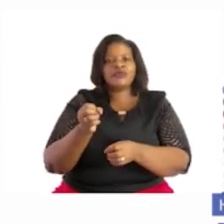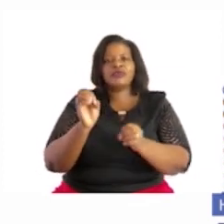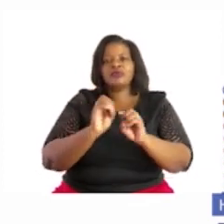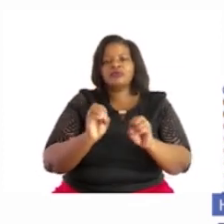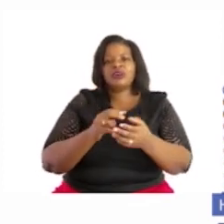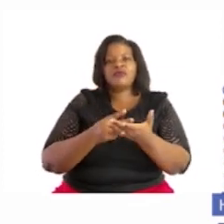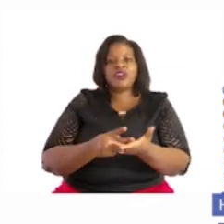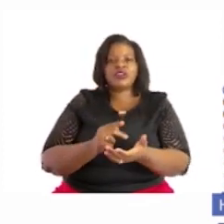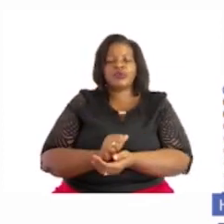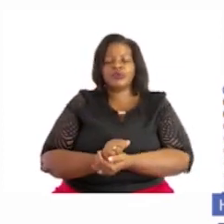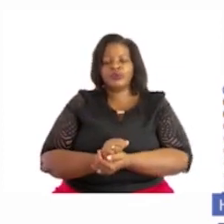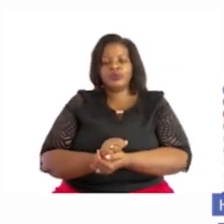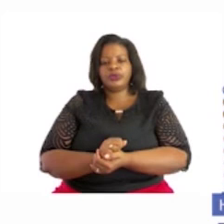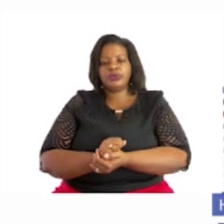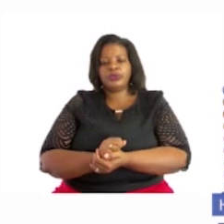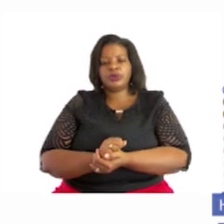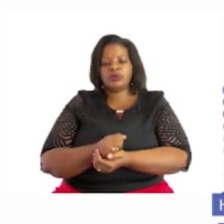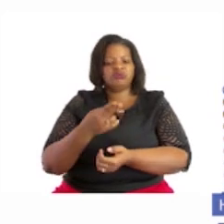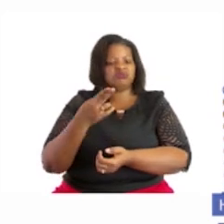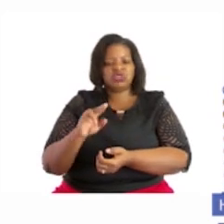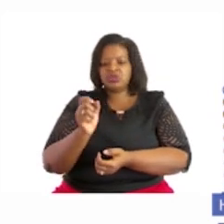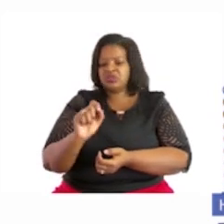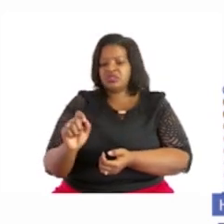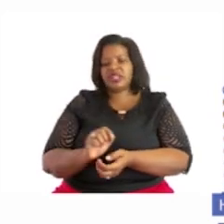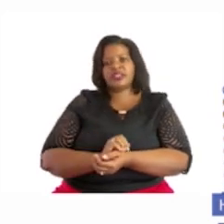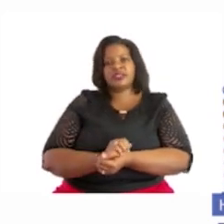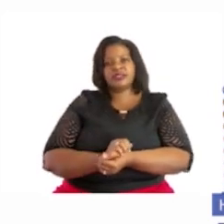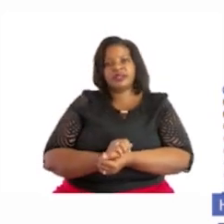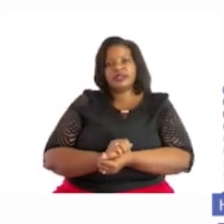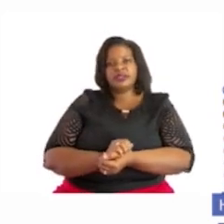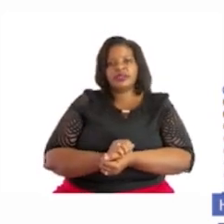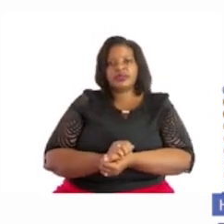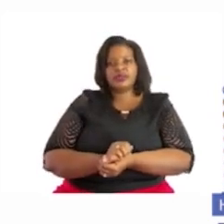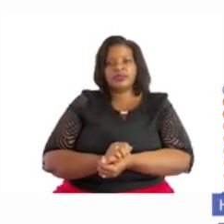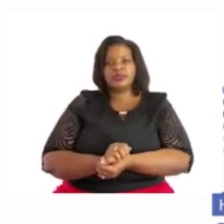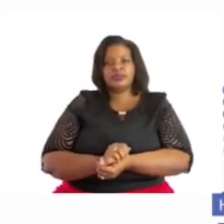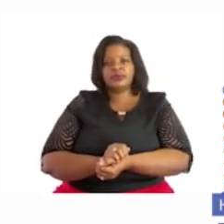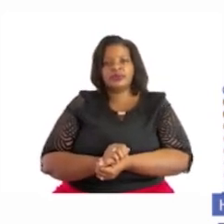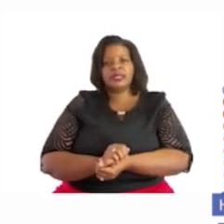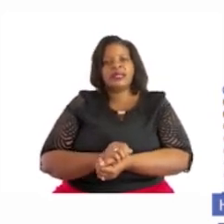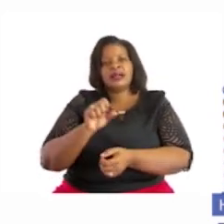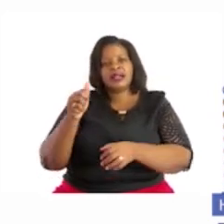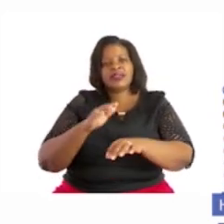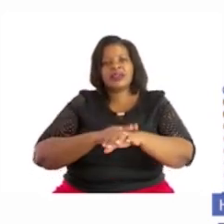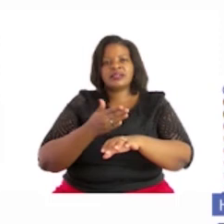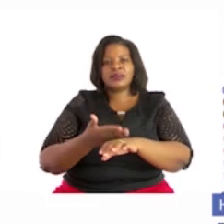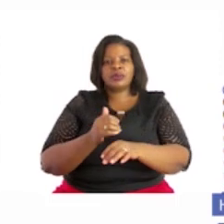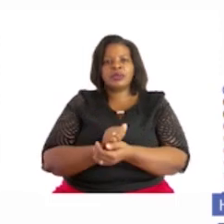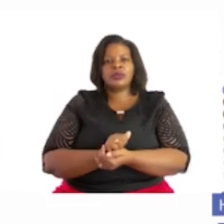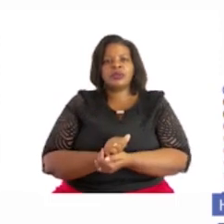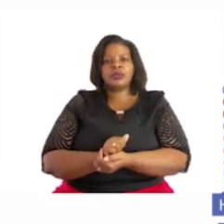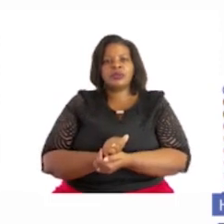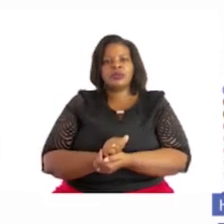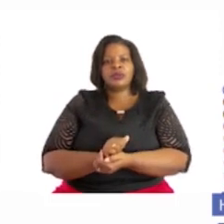There is no reason to write that 0. Another example is also written there, which